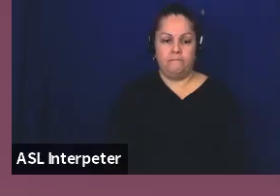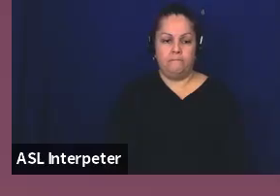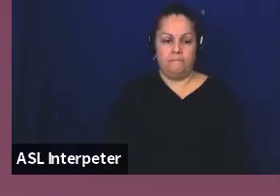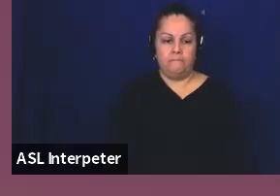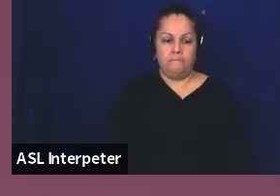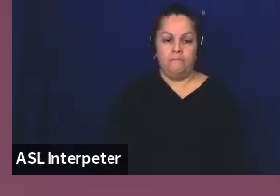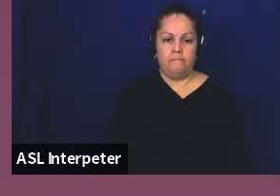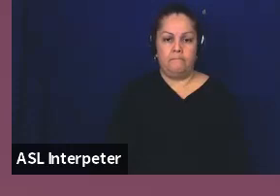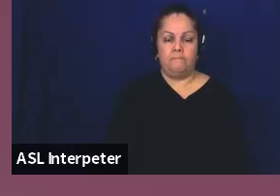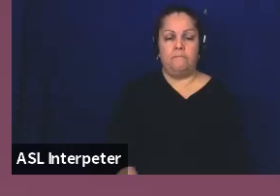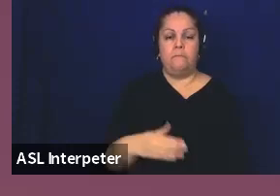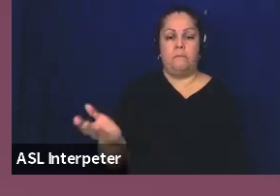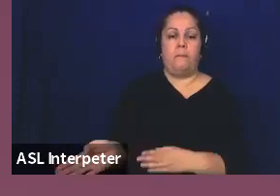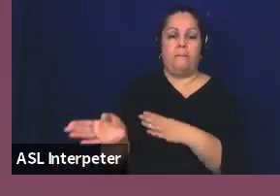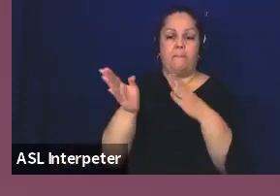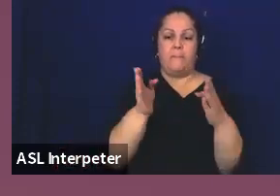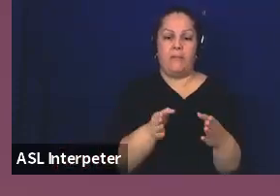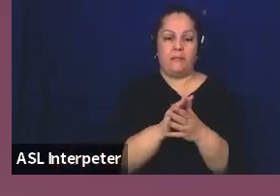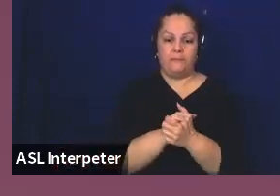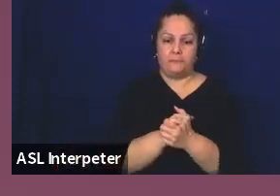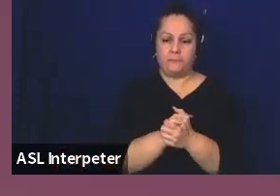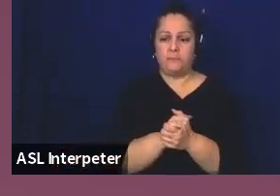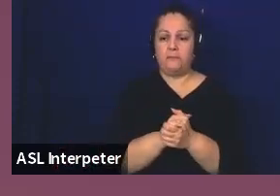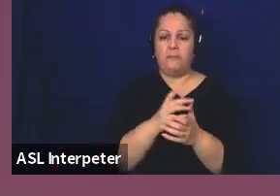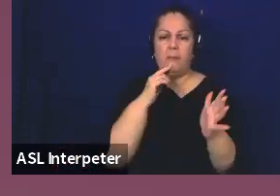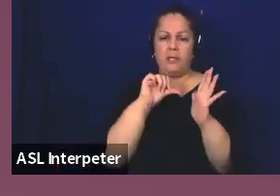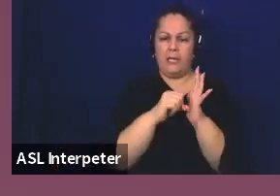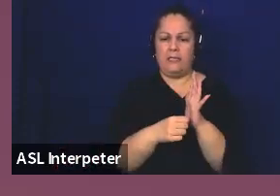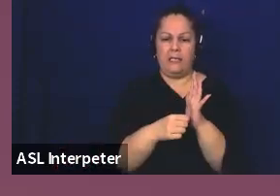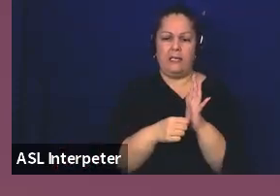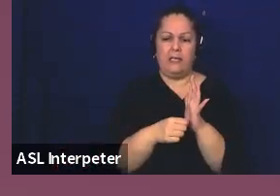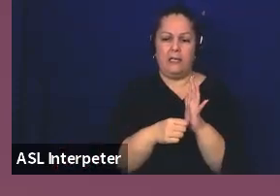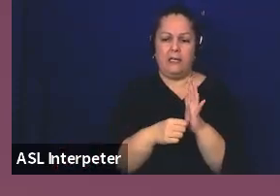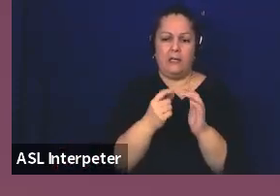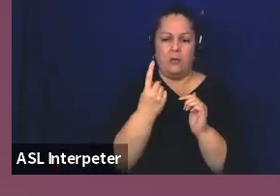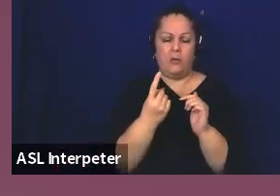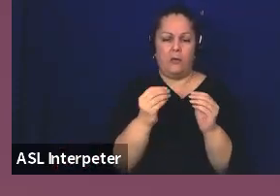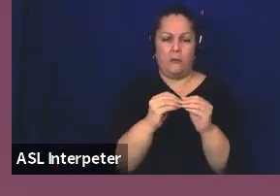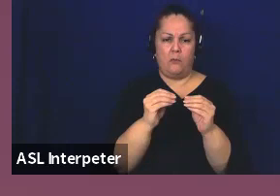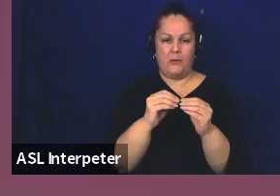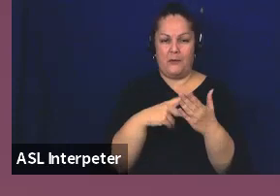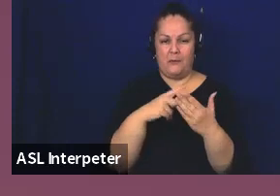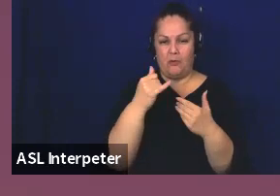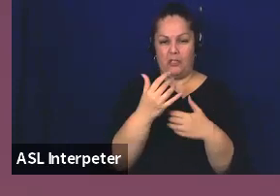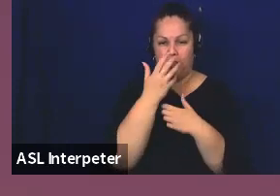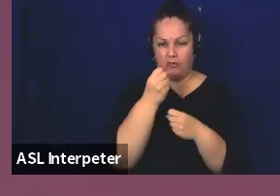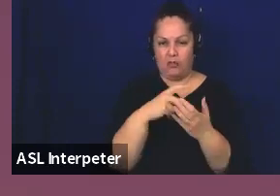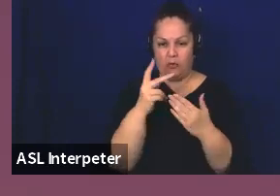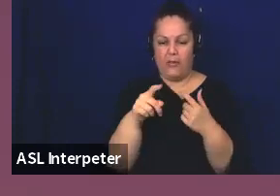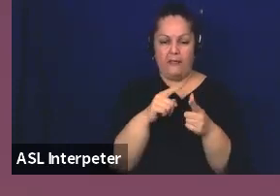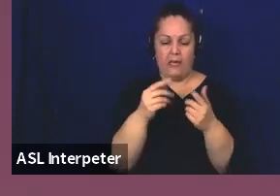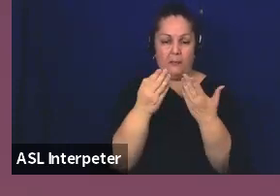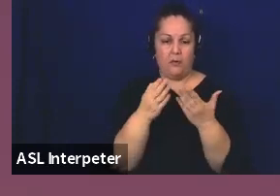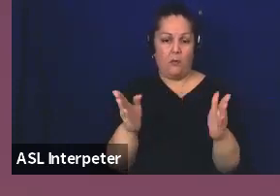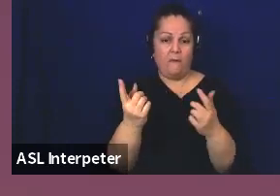So that brings us just to the end here. So I'm going to highlight one upcoming Project Trust event, and then I'm going to open the floor